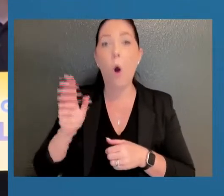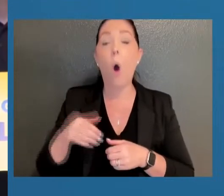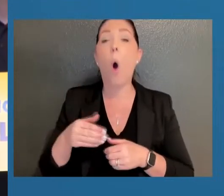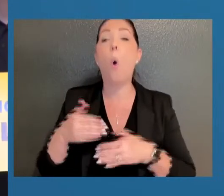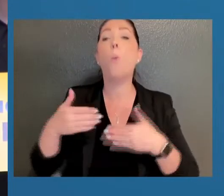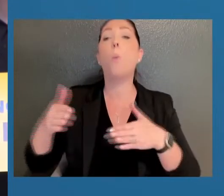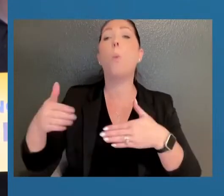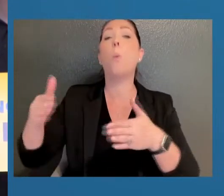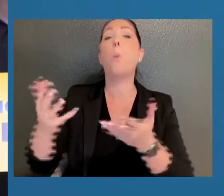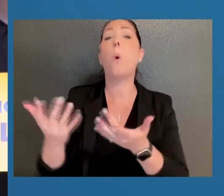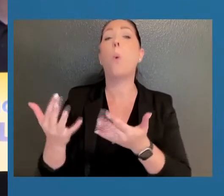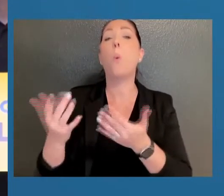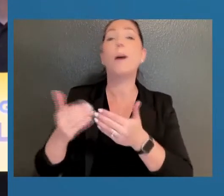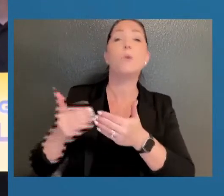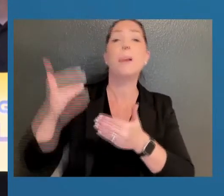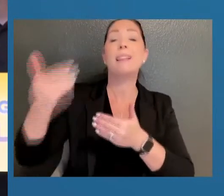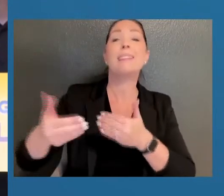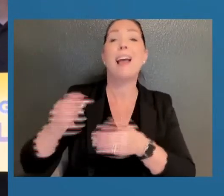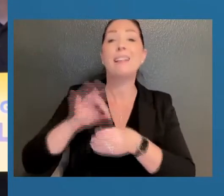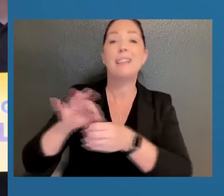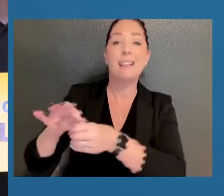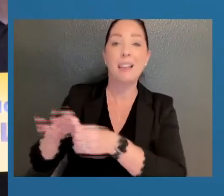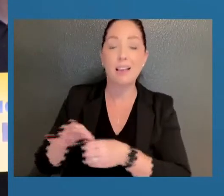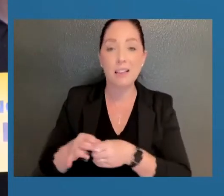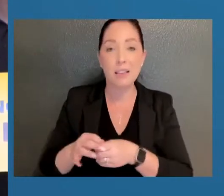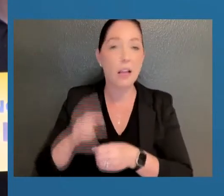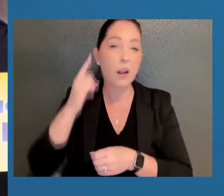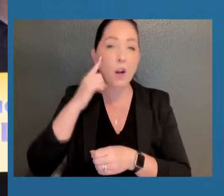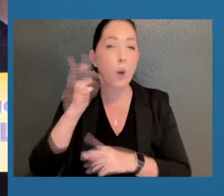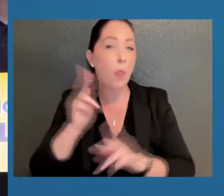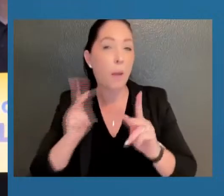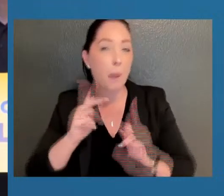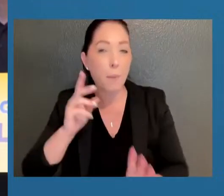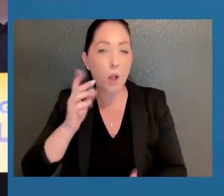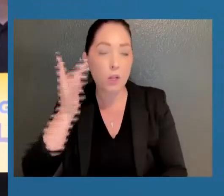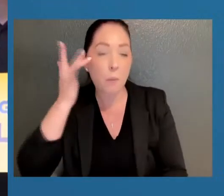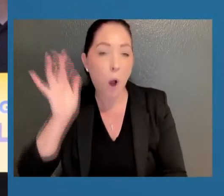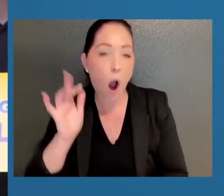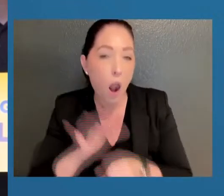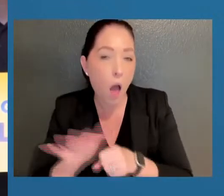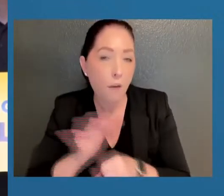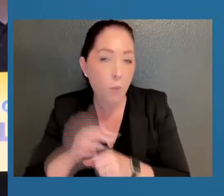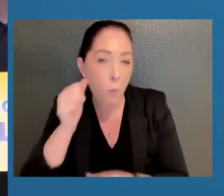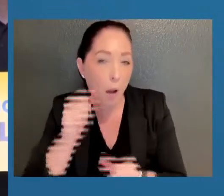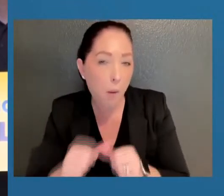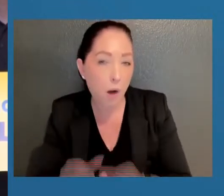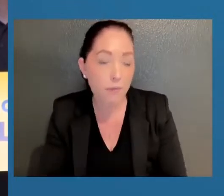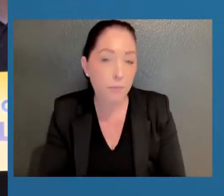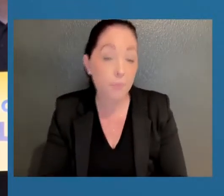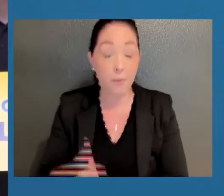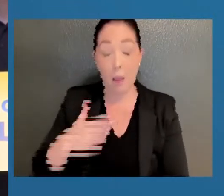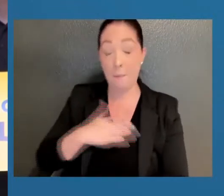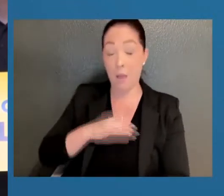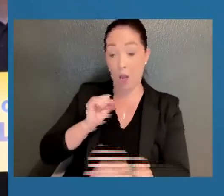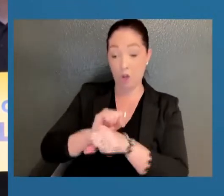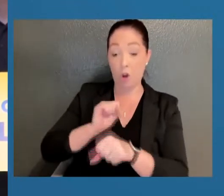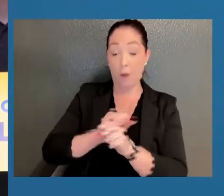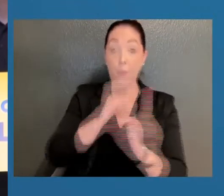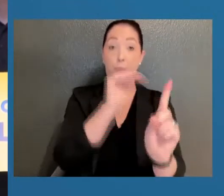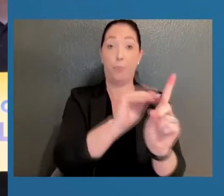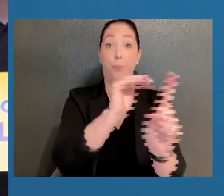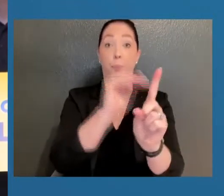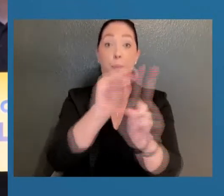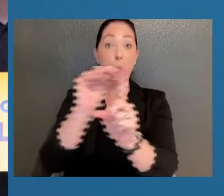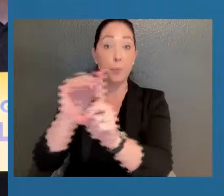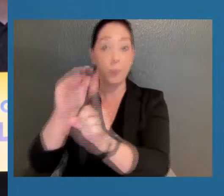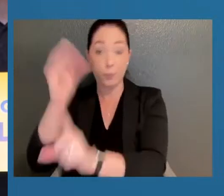next election because they don't think people are smart enough to remember what they did to them. Well, my job is to remind you what they're doing to you